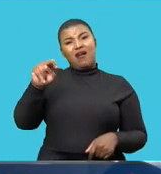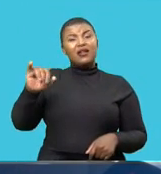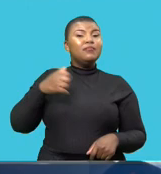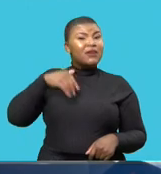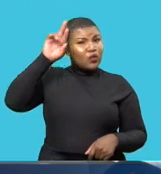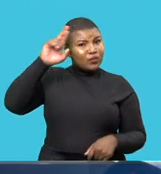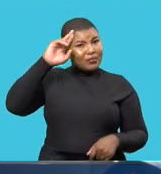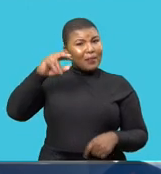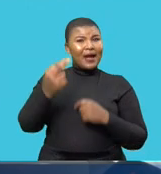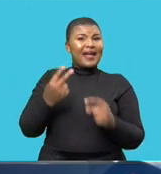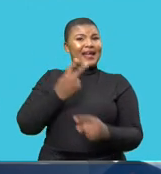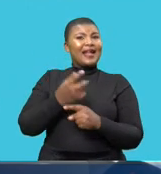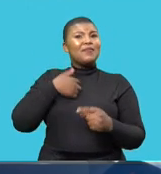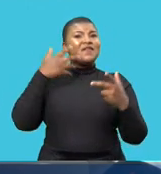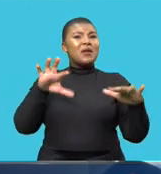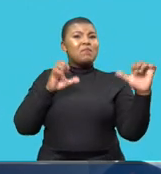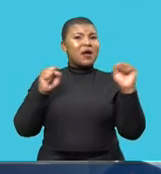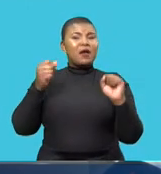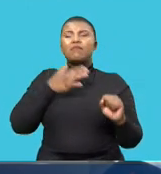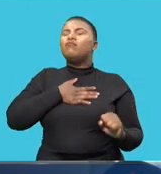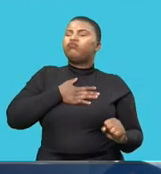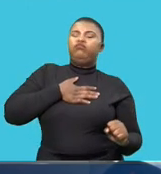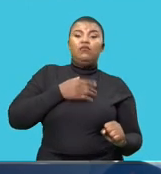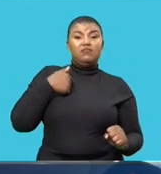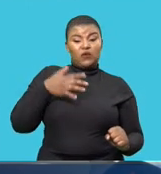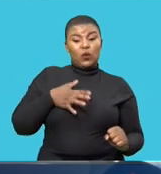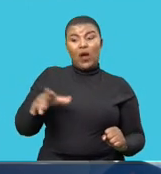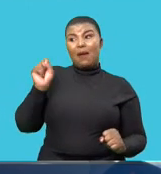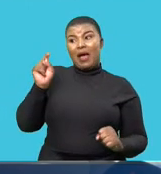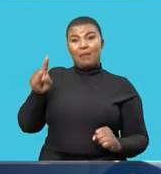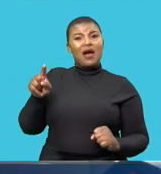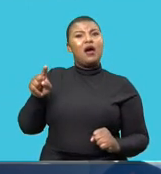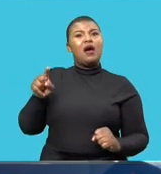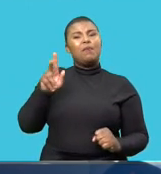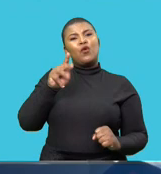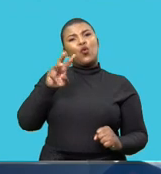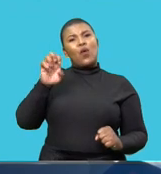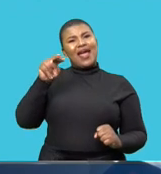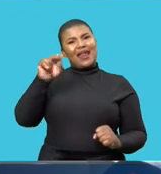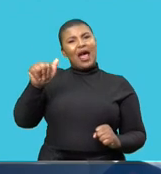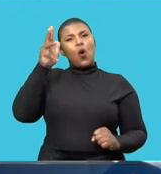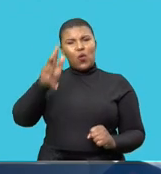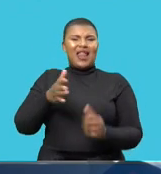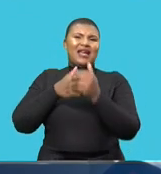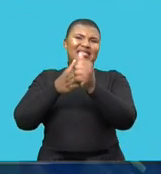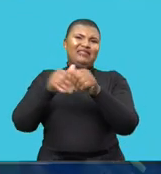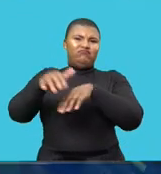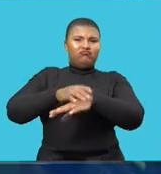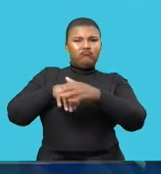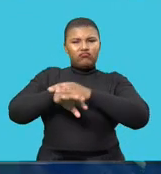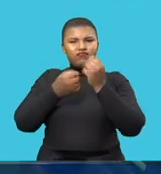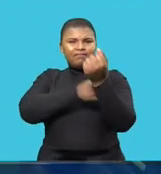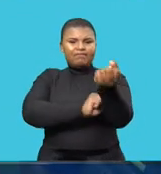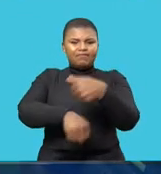I said to you, and appreciate that Kwena is honestly and truly going to be wearing big shoes.